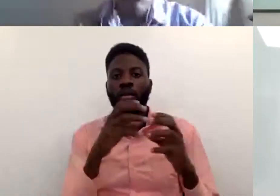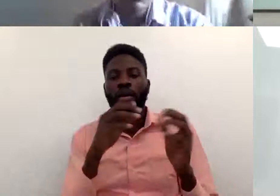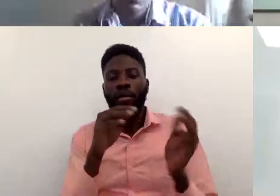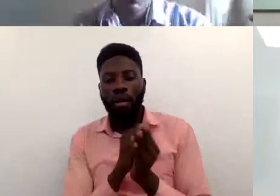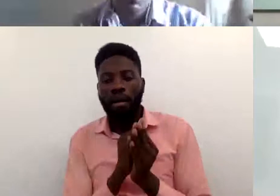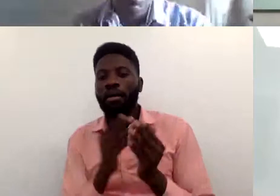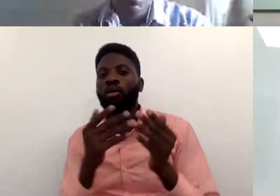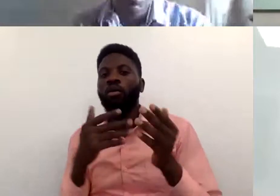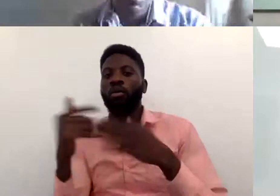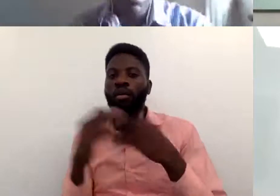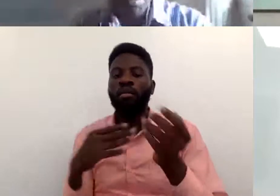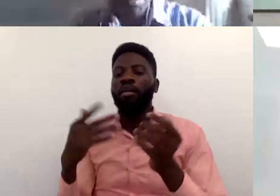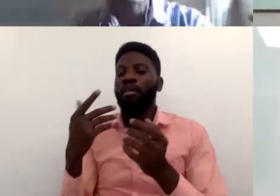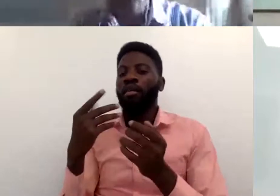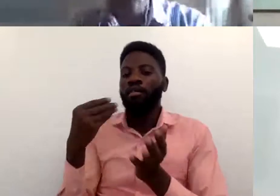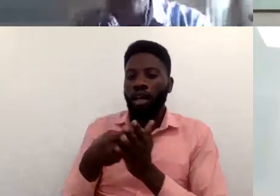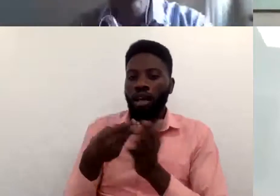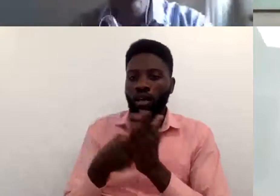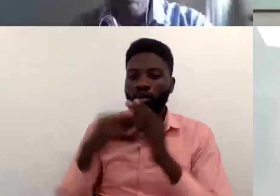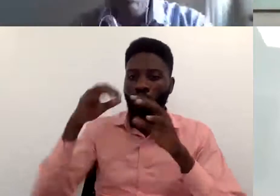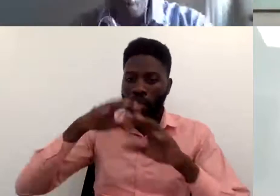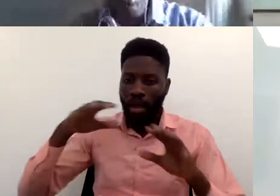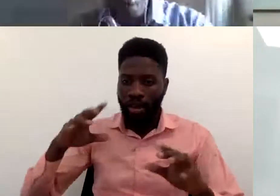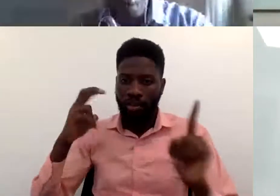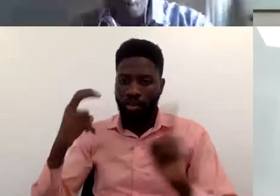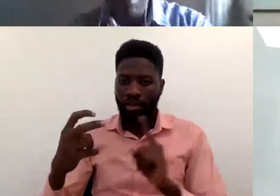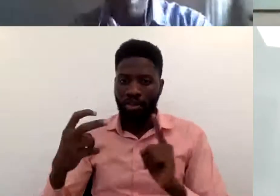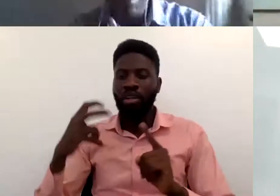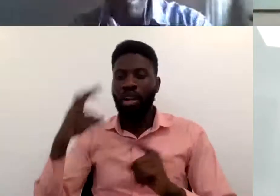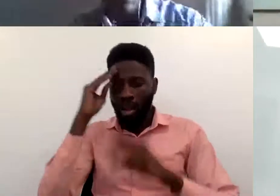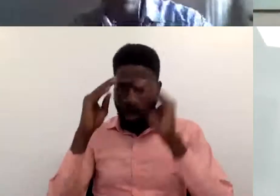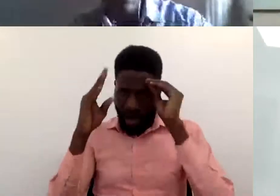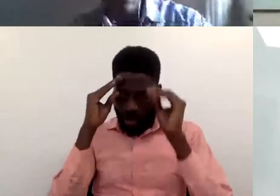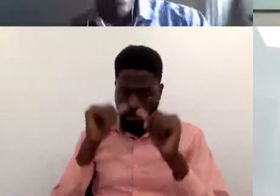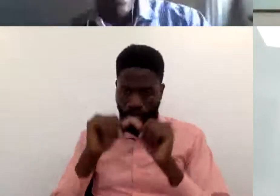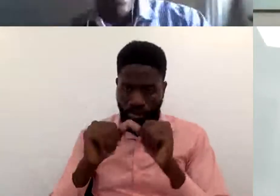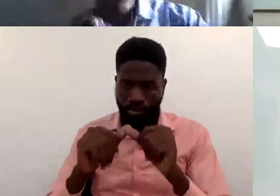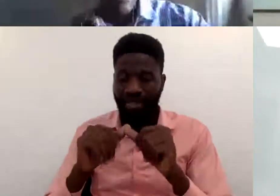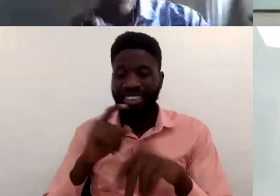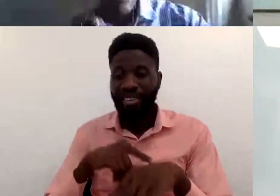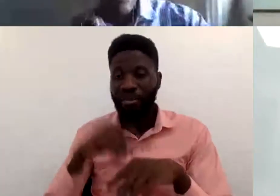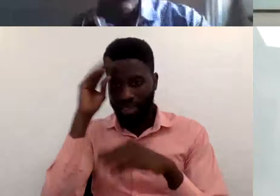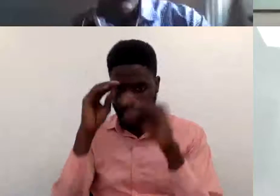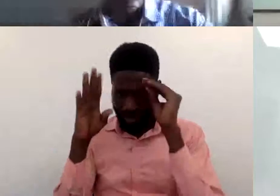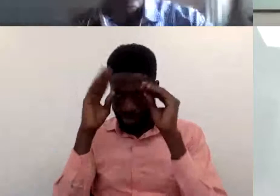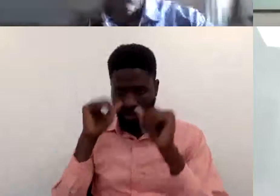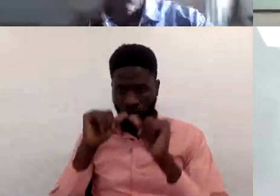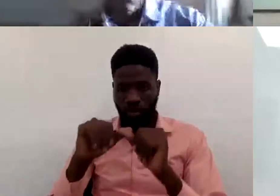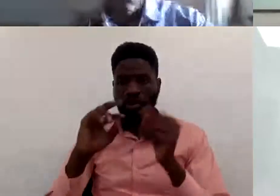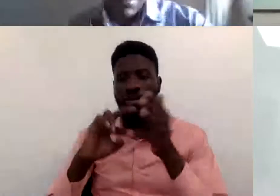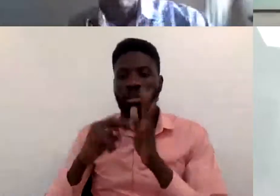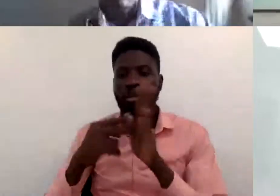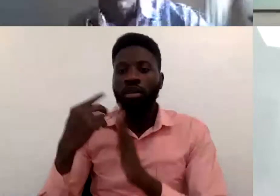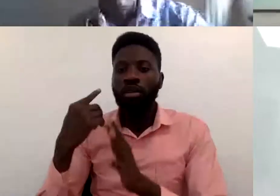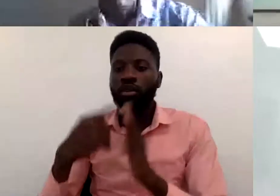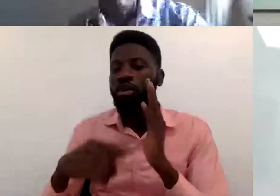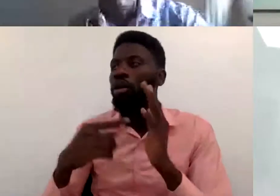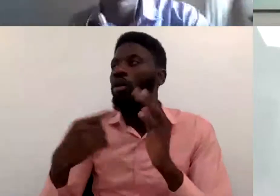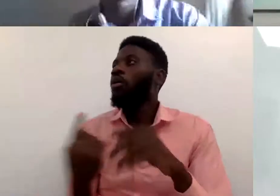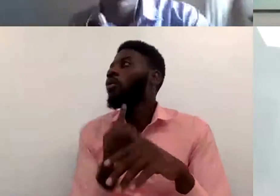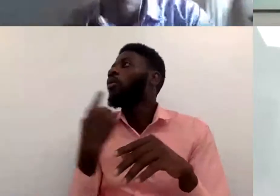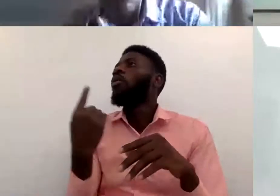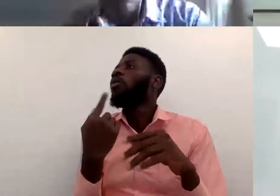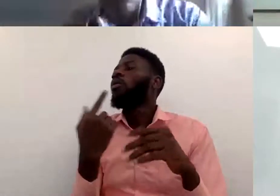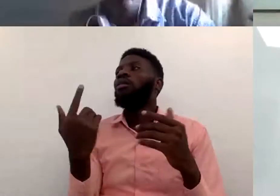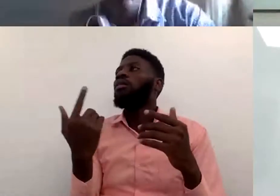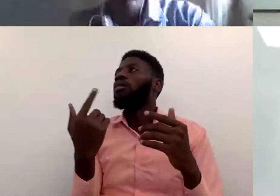from a financial markets perspective. So you're forced to keep on learning. And by learning, I don't mean just basically going